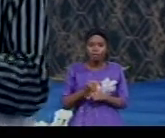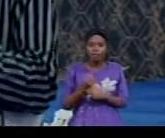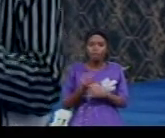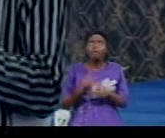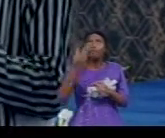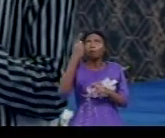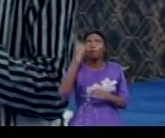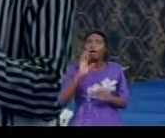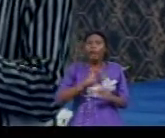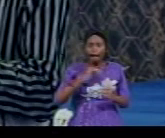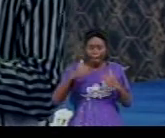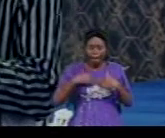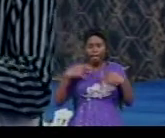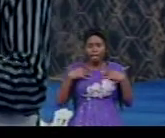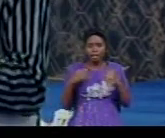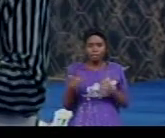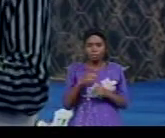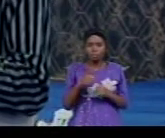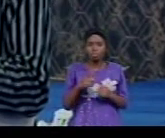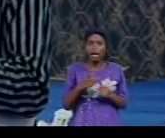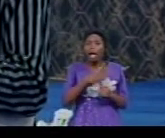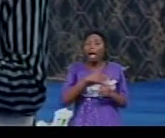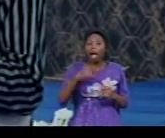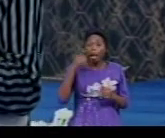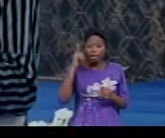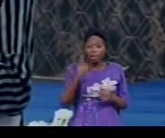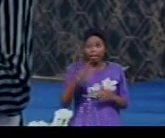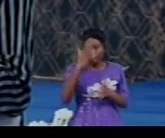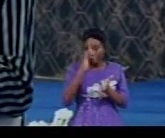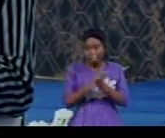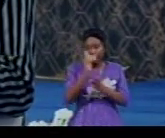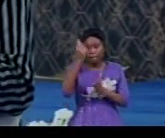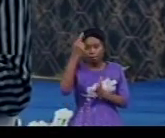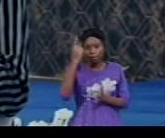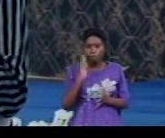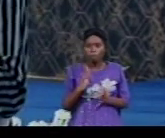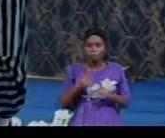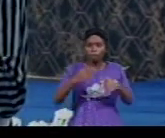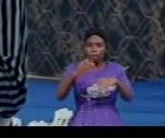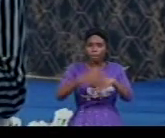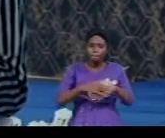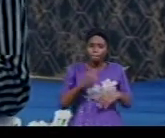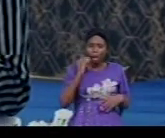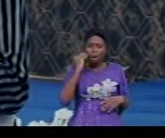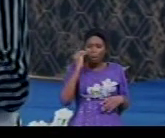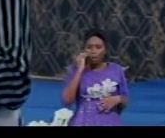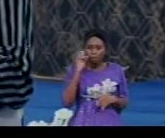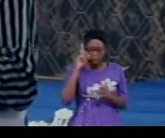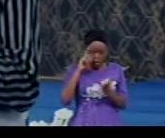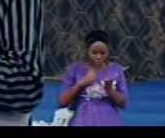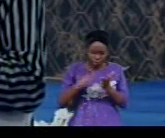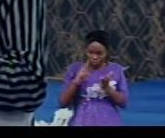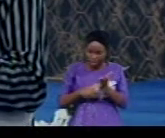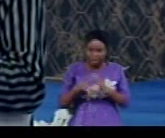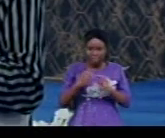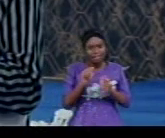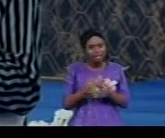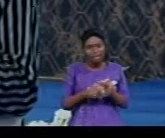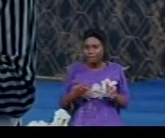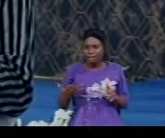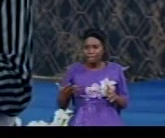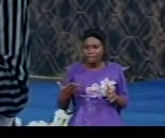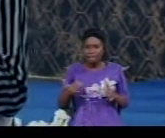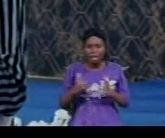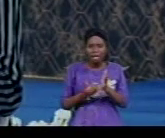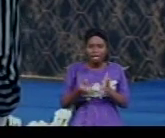Lord. And so I believe the Lord. And I went back home, I checked up and did everything, and then it was as